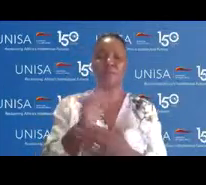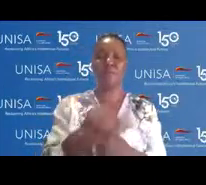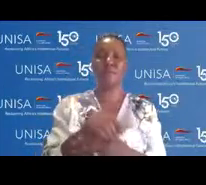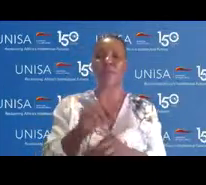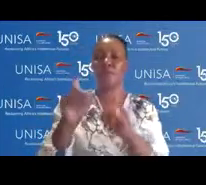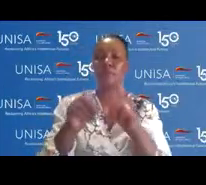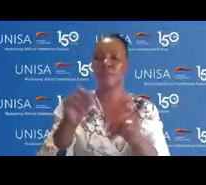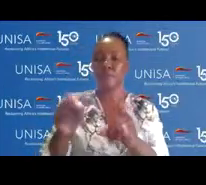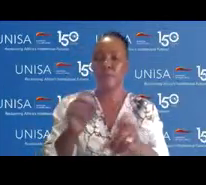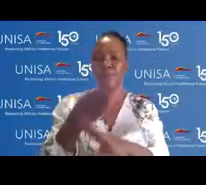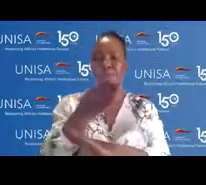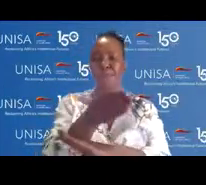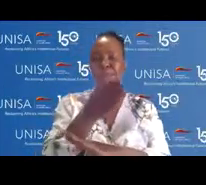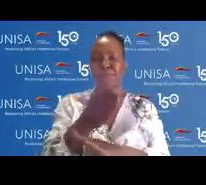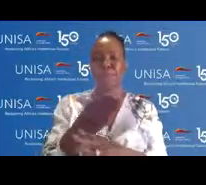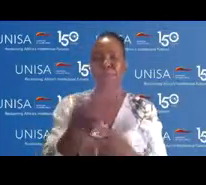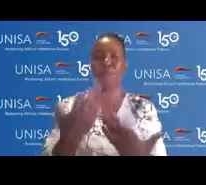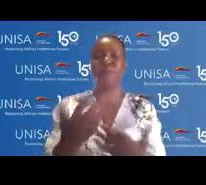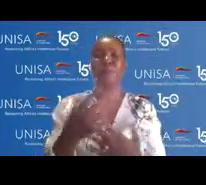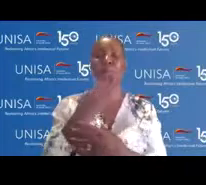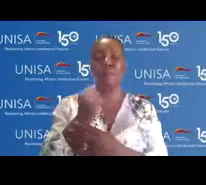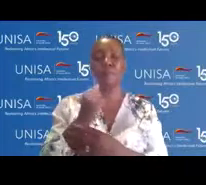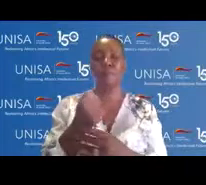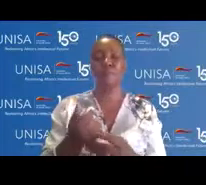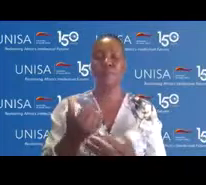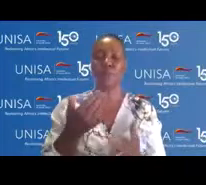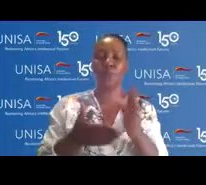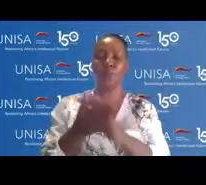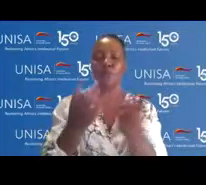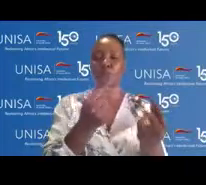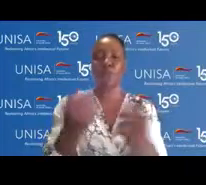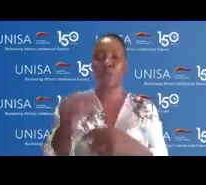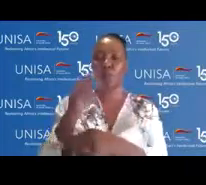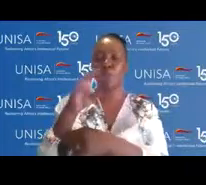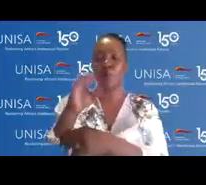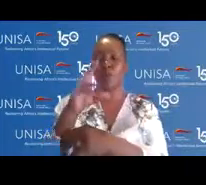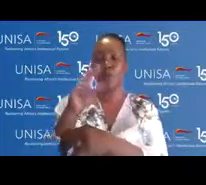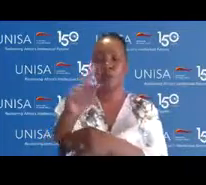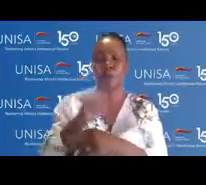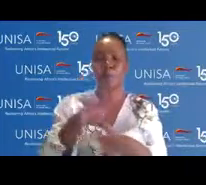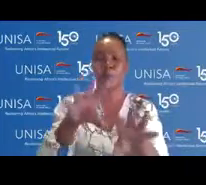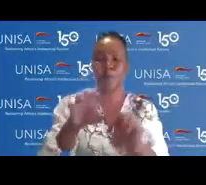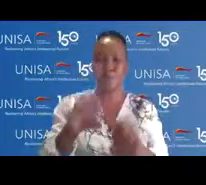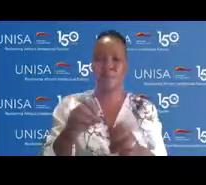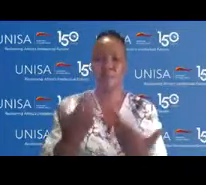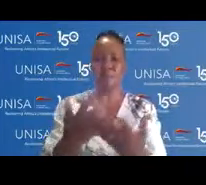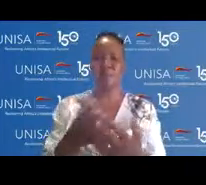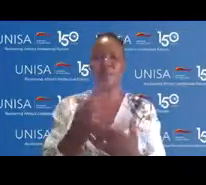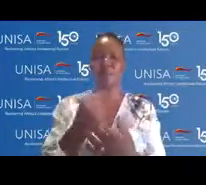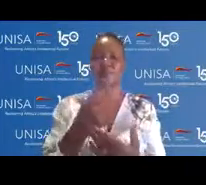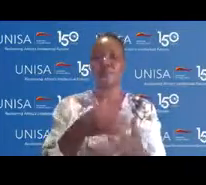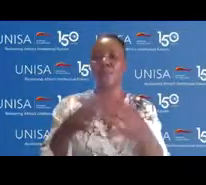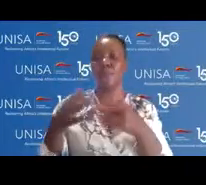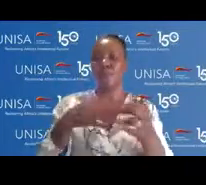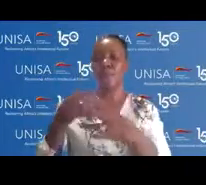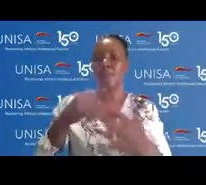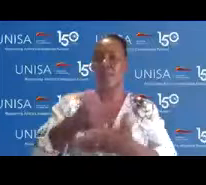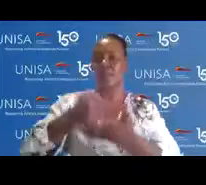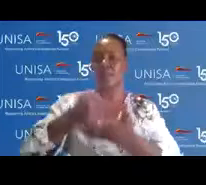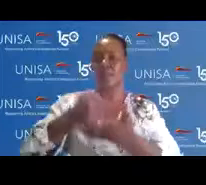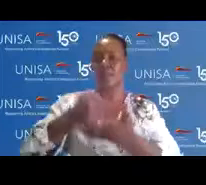on there. But please go and do those mock exams and do it on the devices that you will be using for the day of the